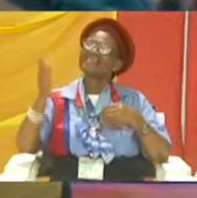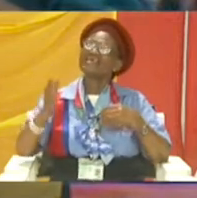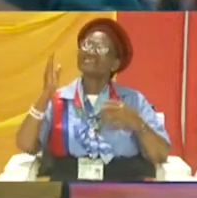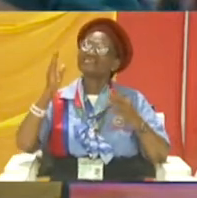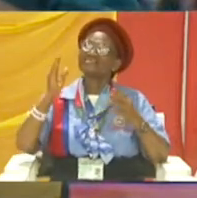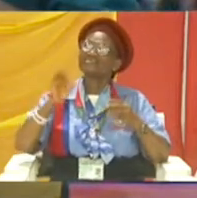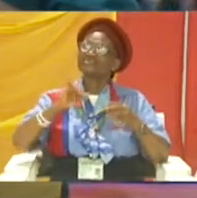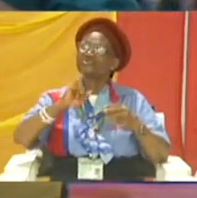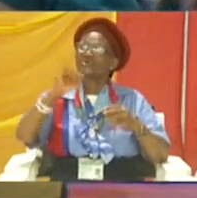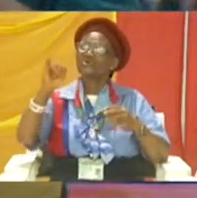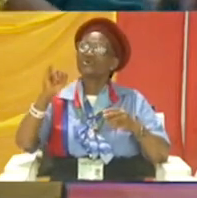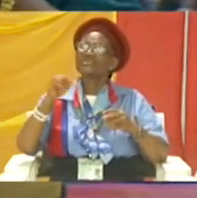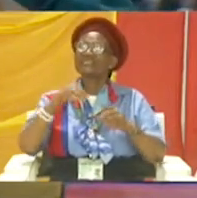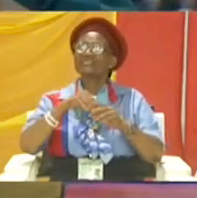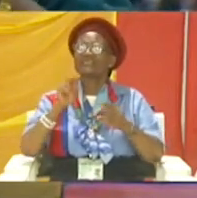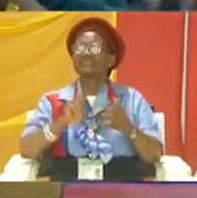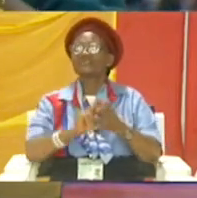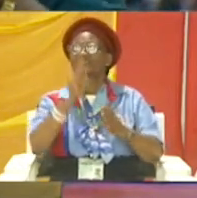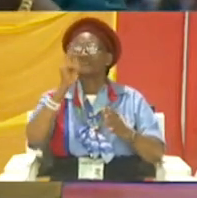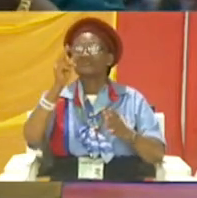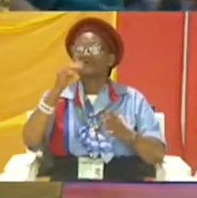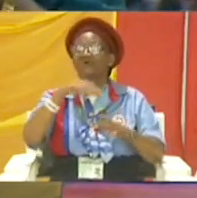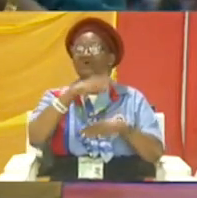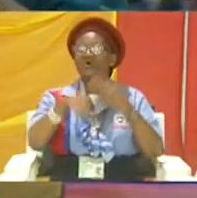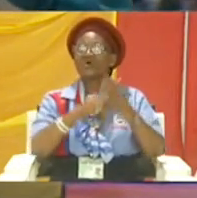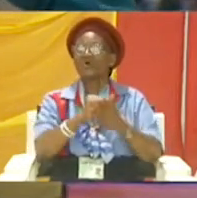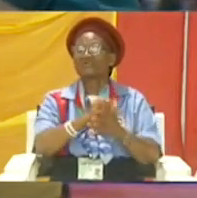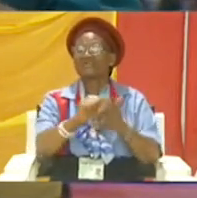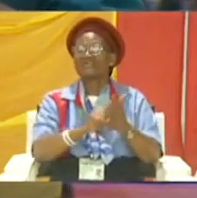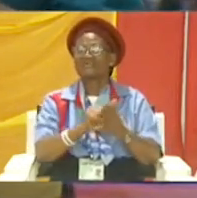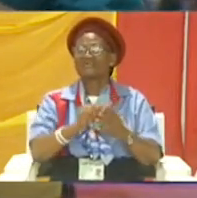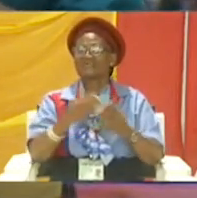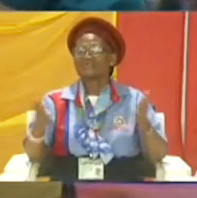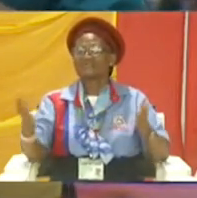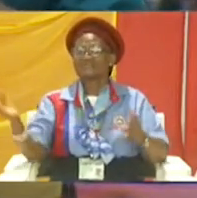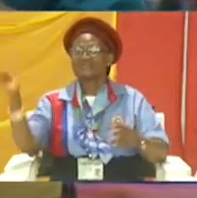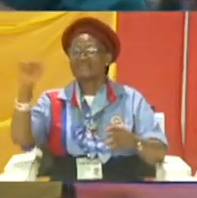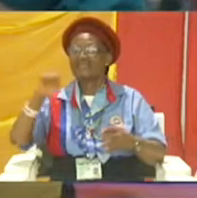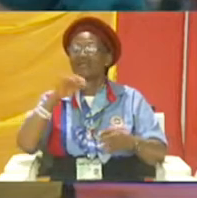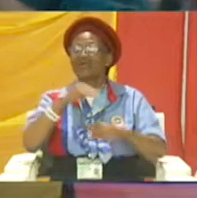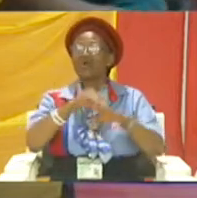All these things they were calling sin.